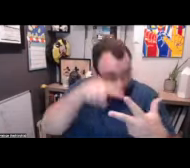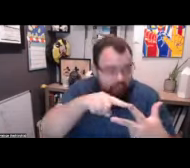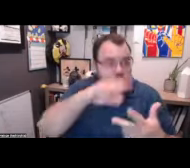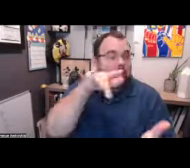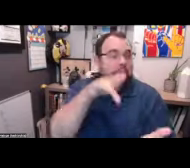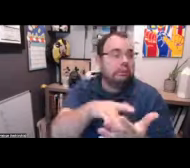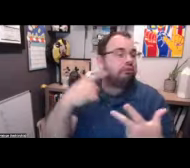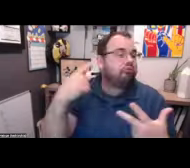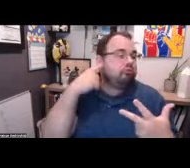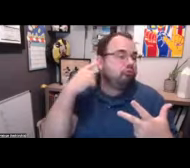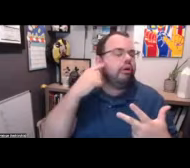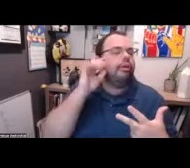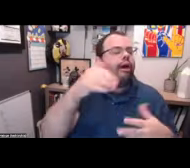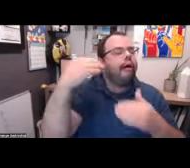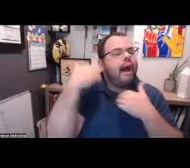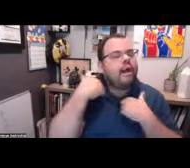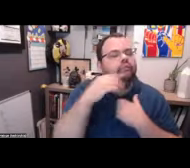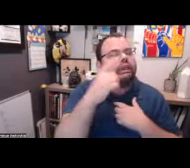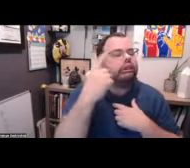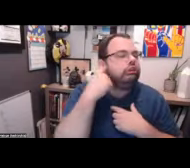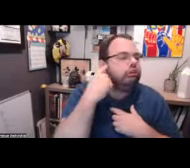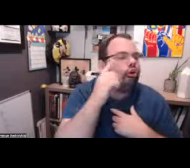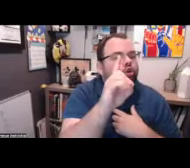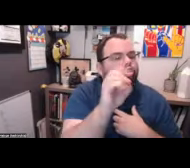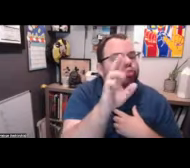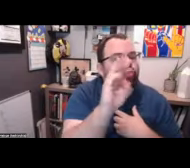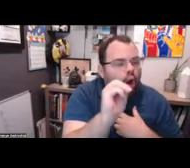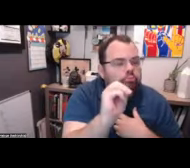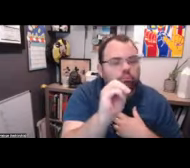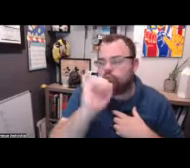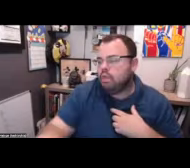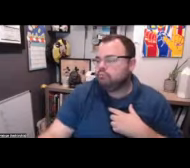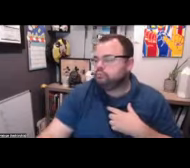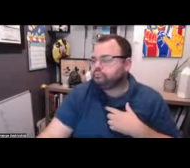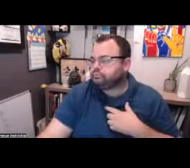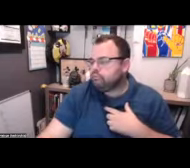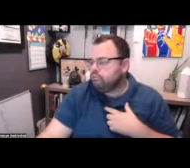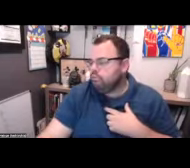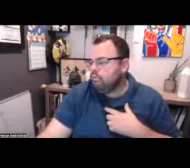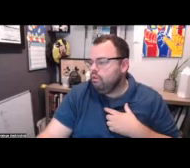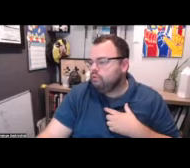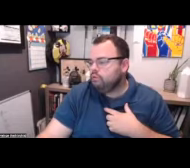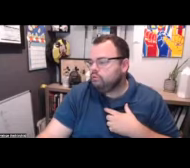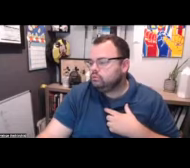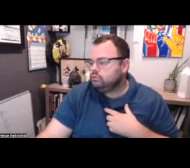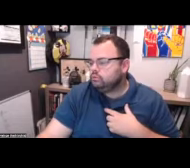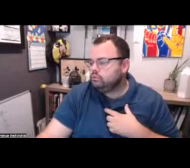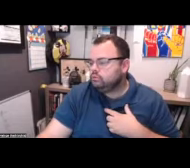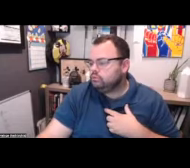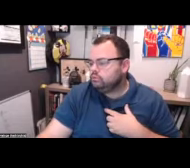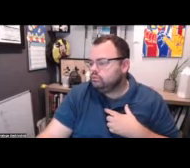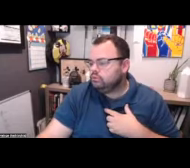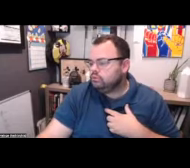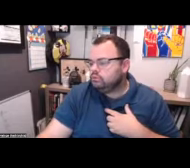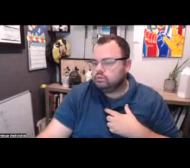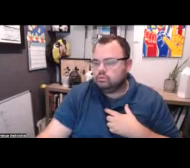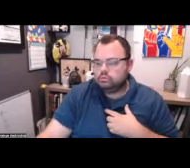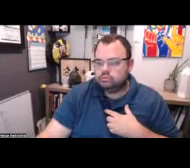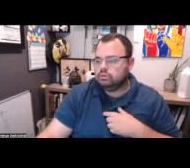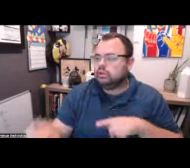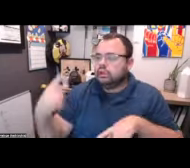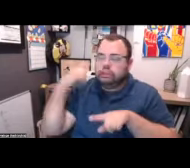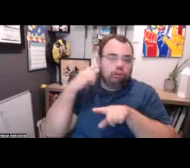hearing sounds. Then we have the middle ear, which is where the eardrum is, right